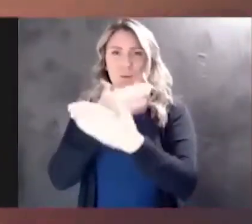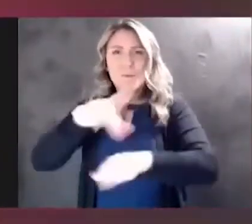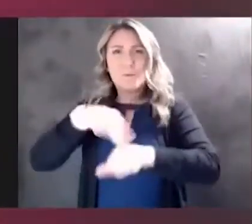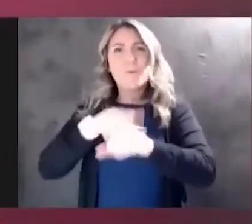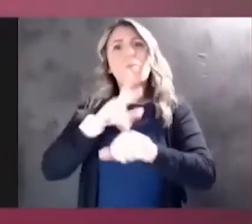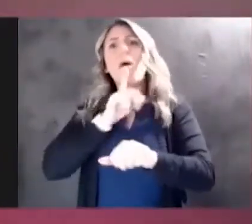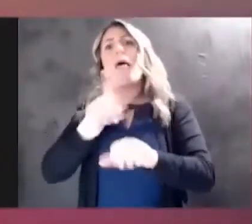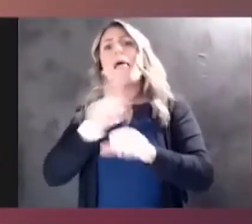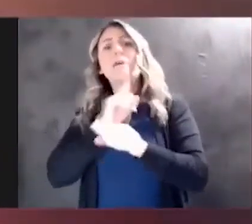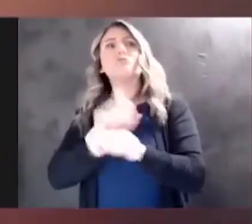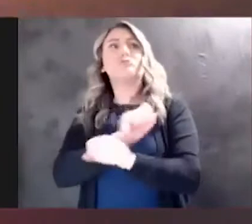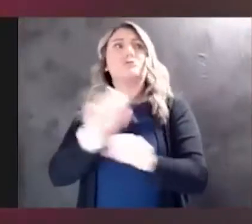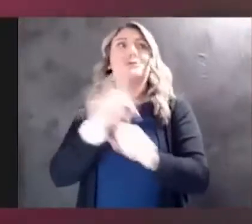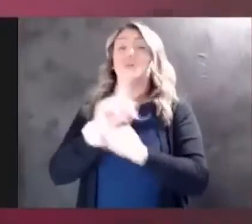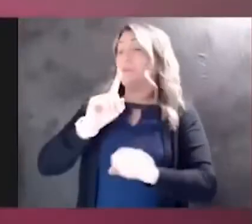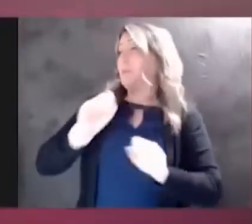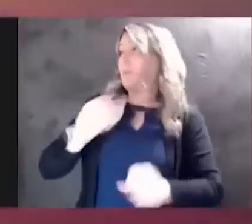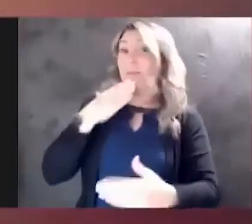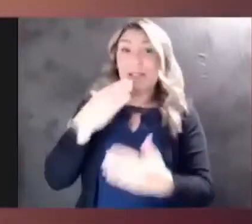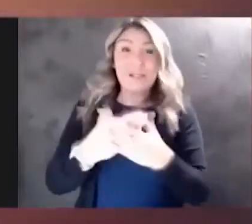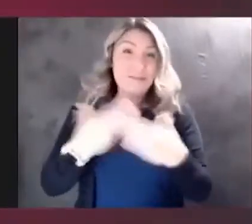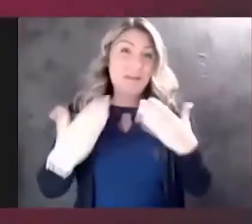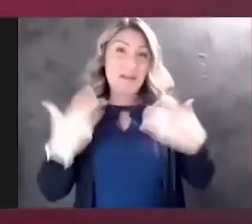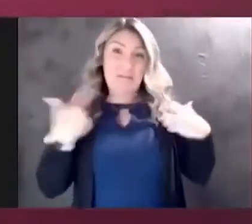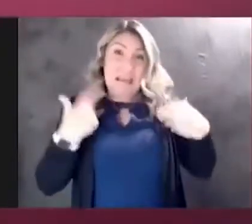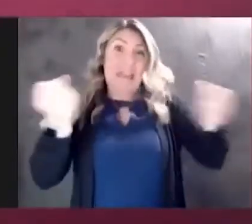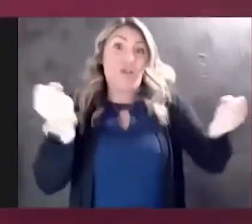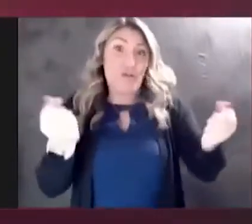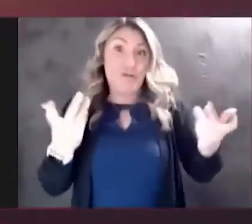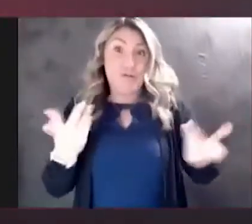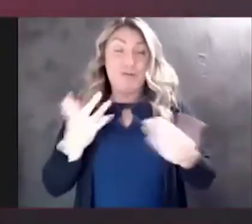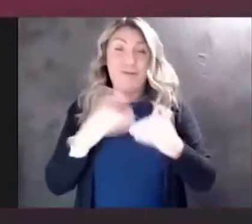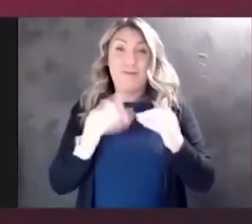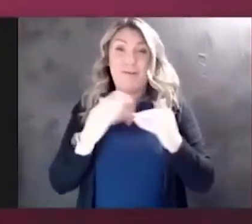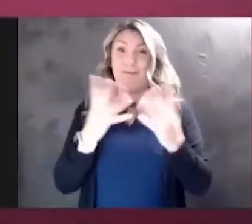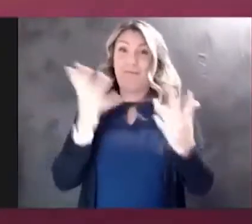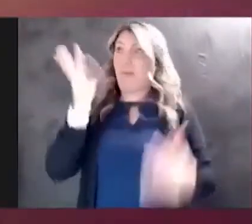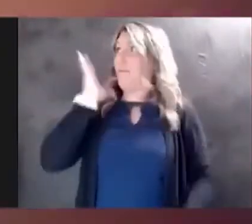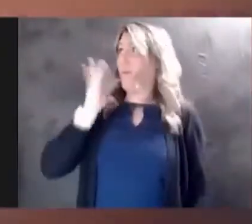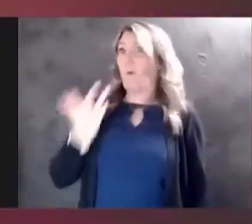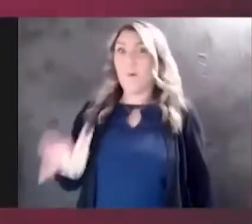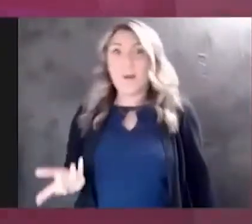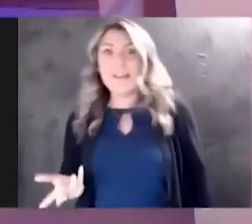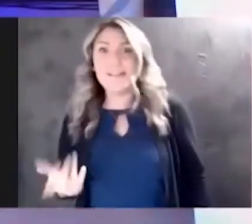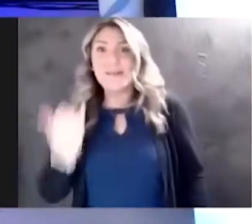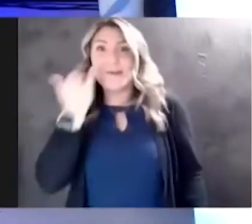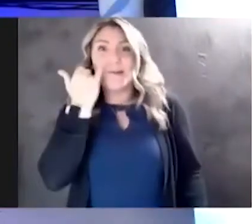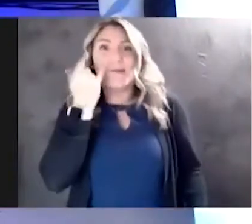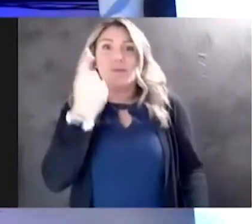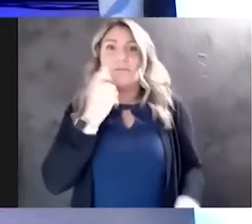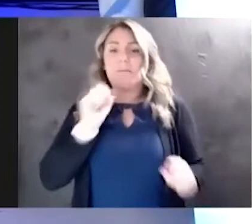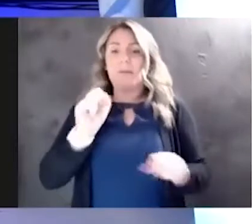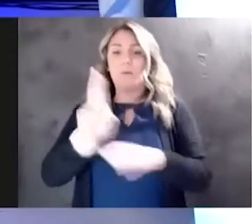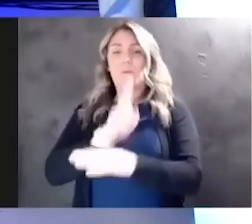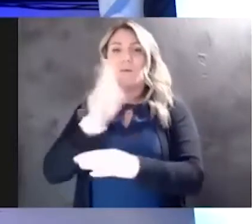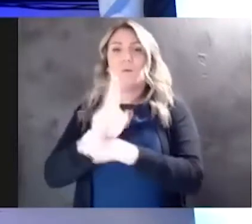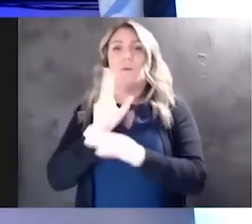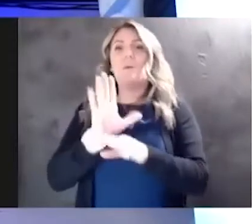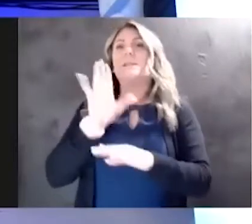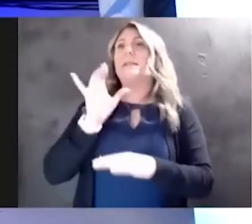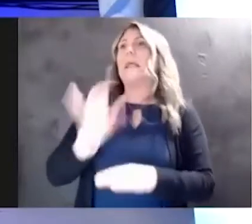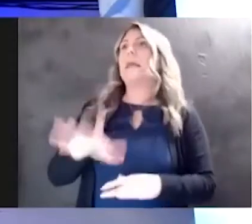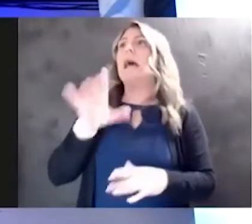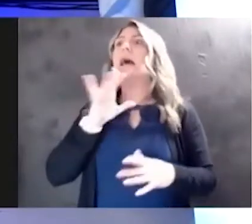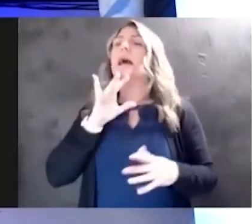as good. It can be healthier in many ways than it was before. So if you can use this as